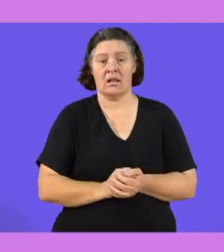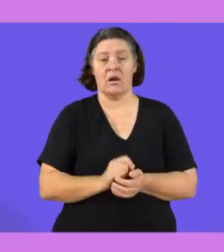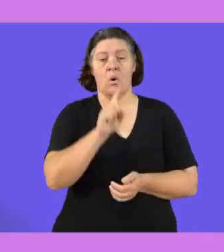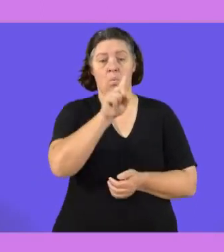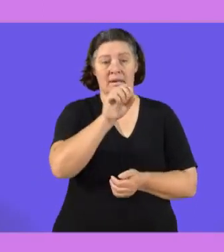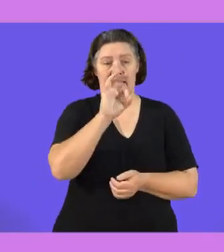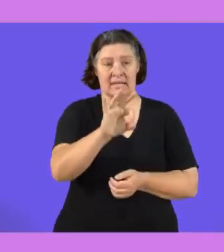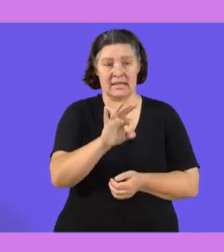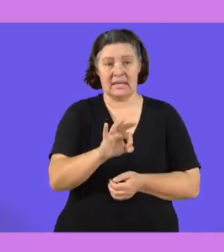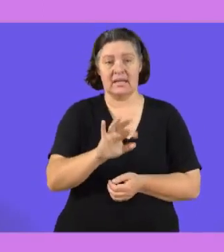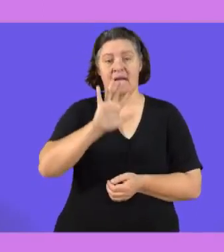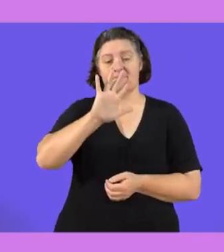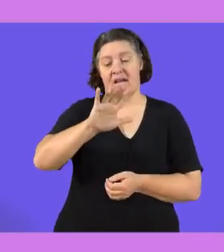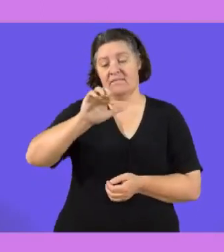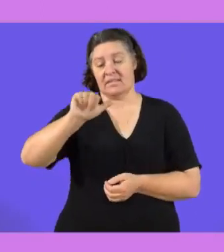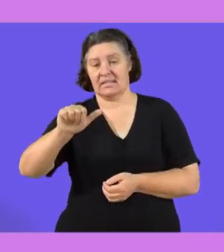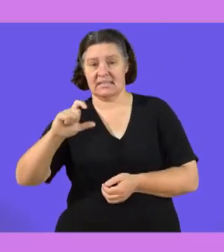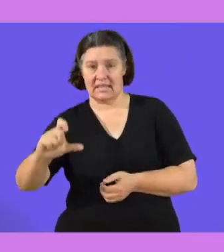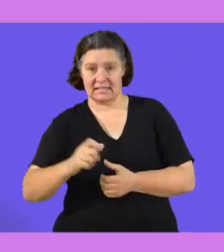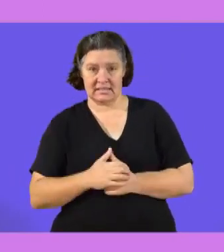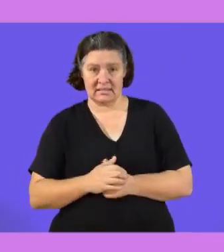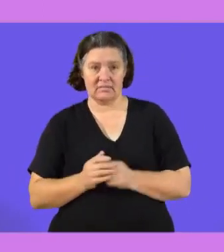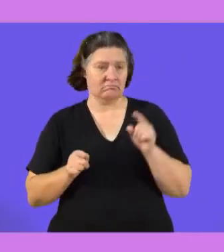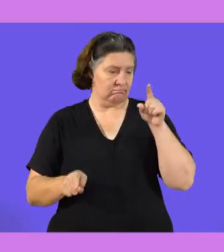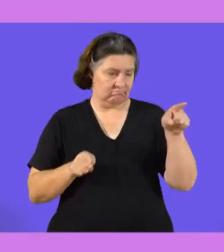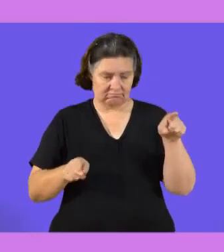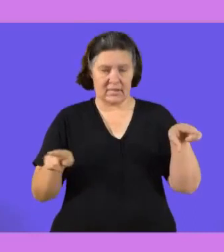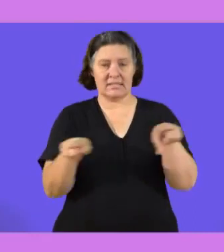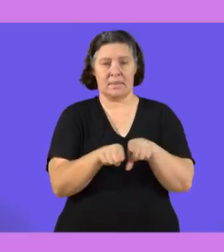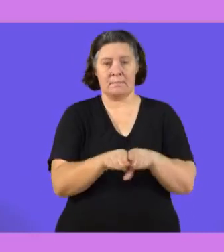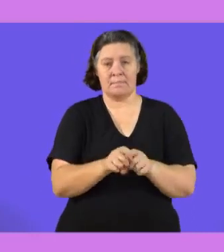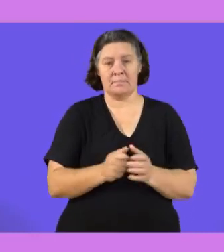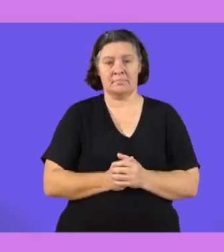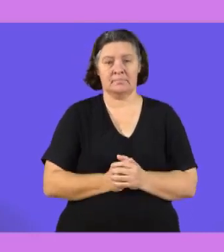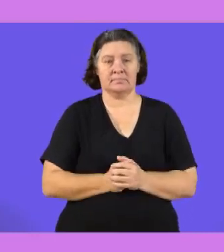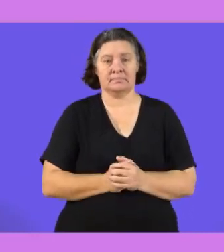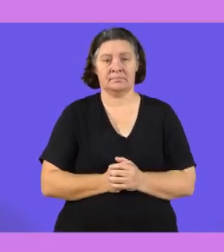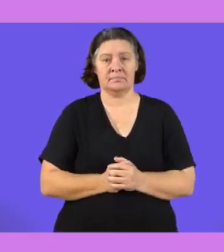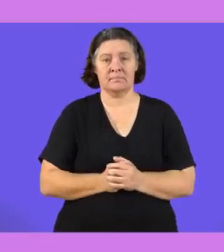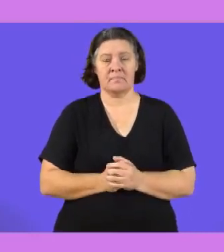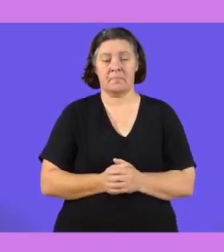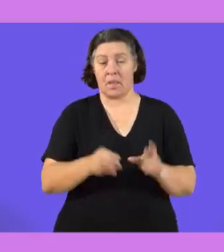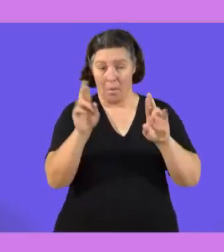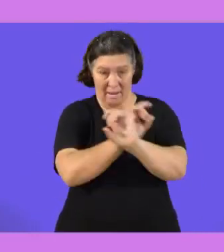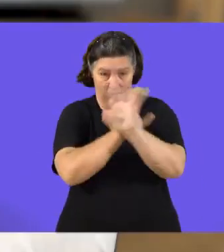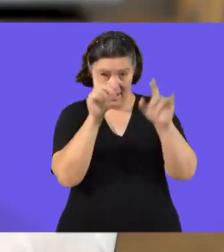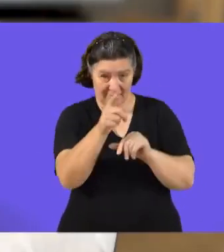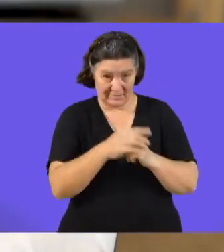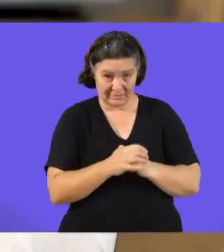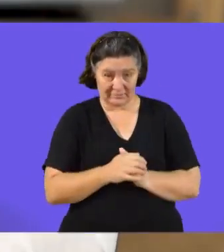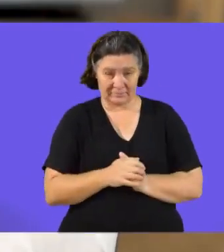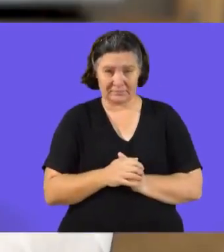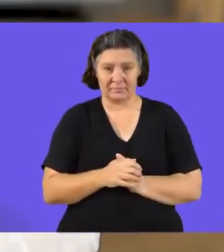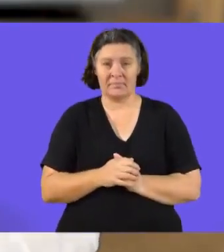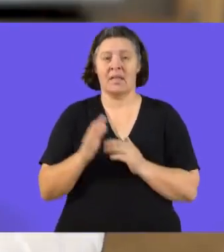13 Rand and 56 cents as indicated on our till slip. All right, guys, I hope that is clear to all of you. All